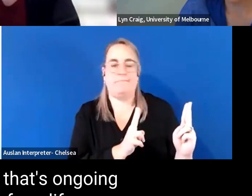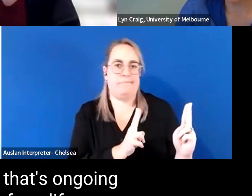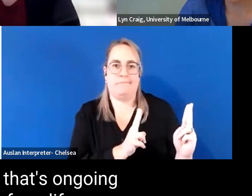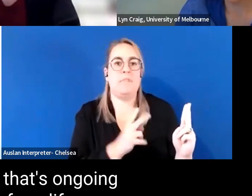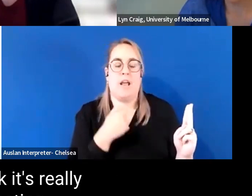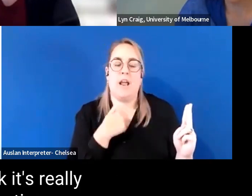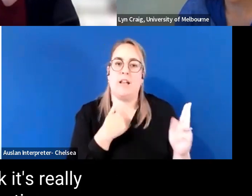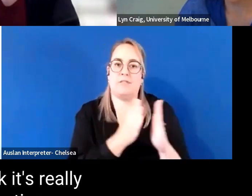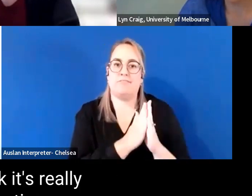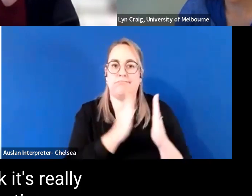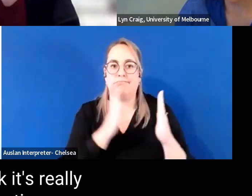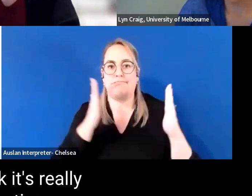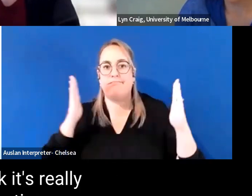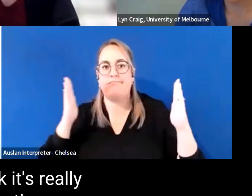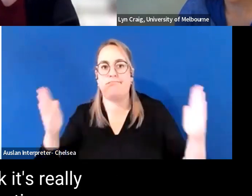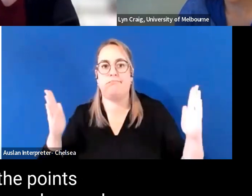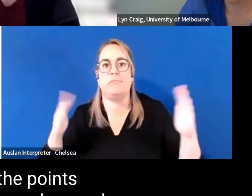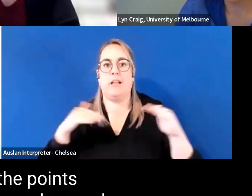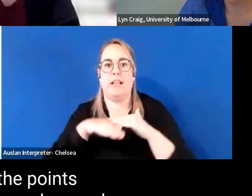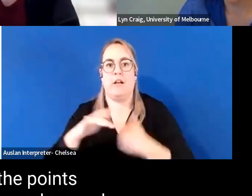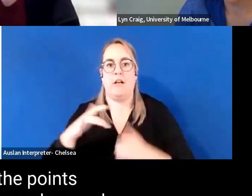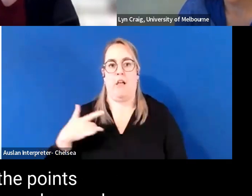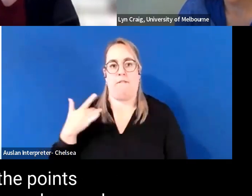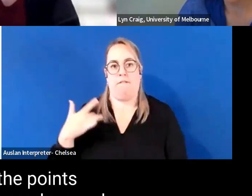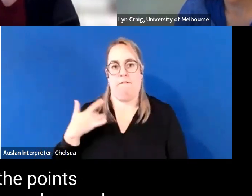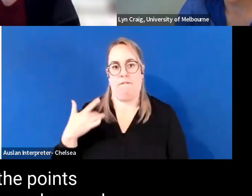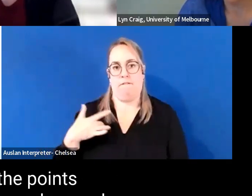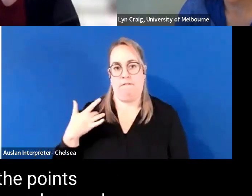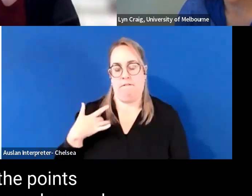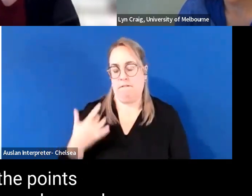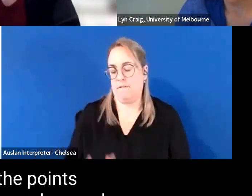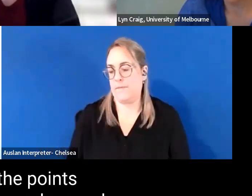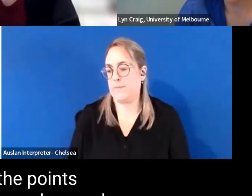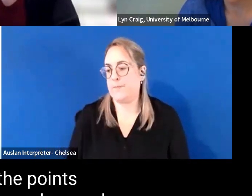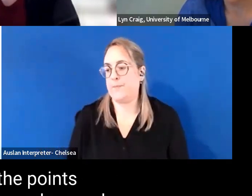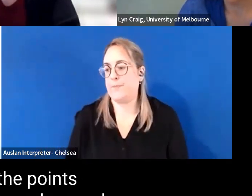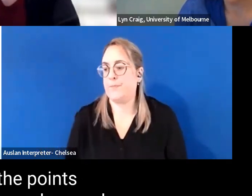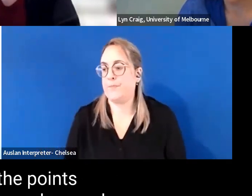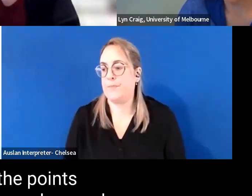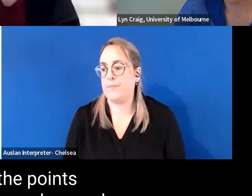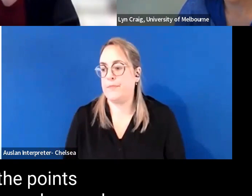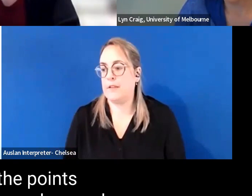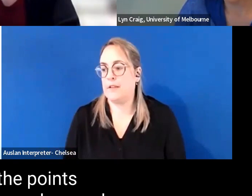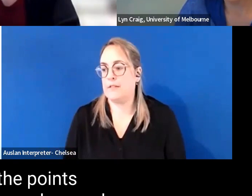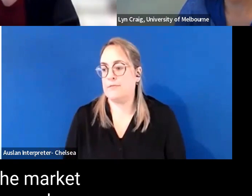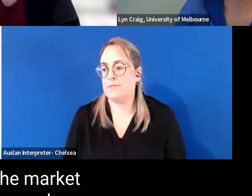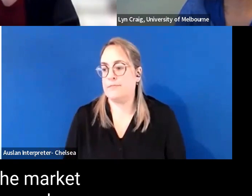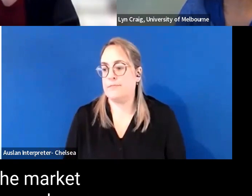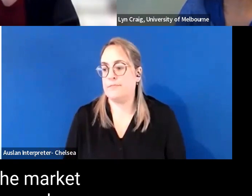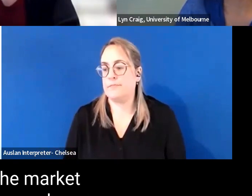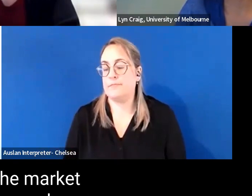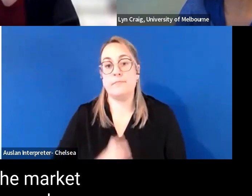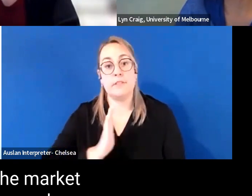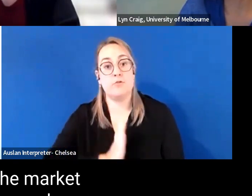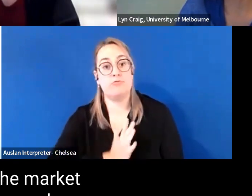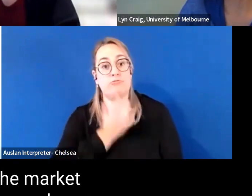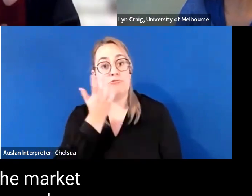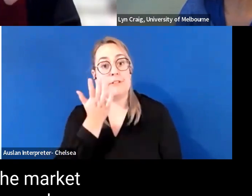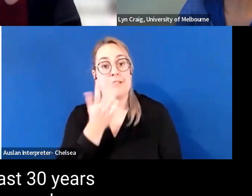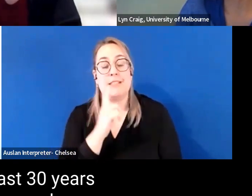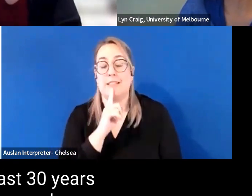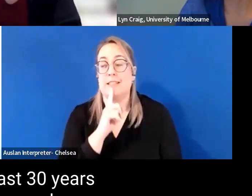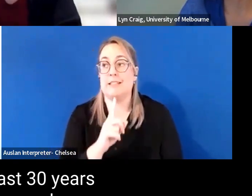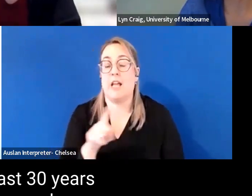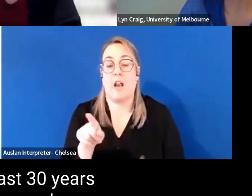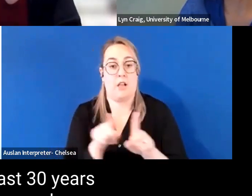life. And I think it's really interesting, some of the points that we discussed around some of the market structures around